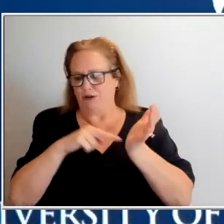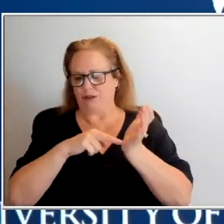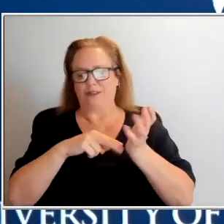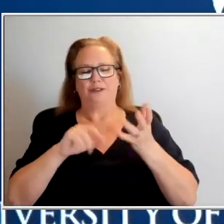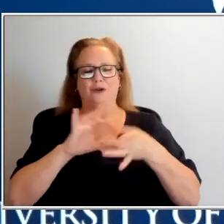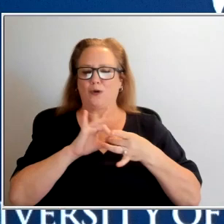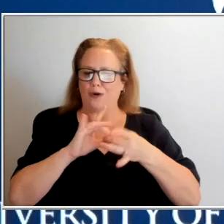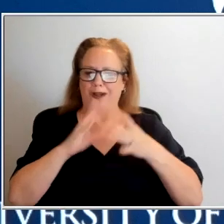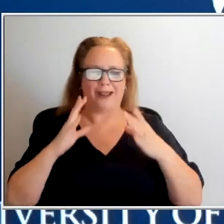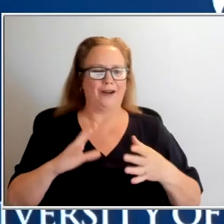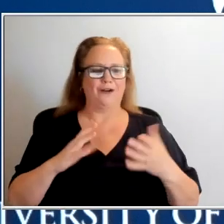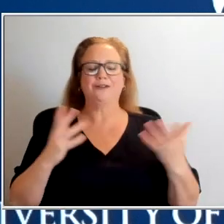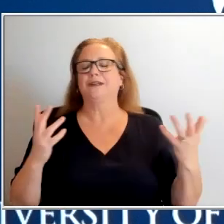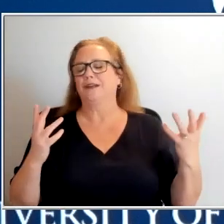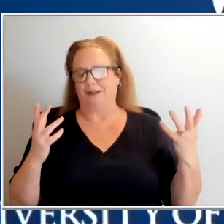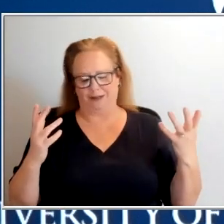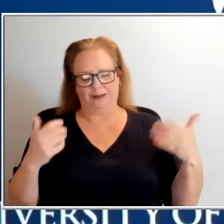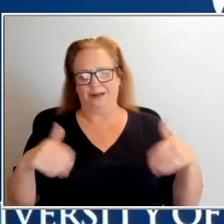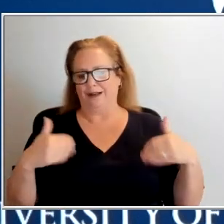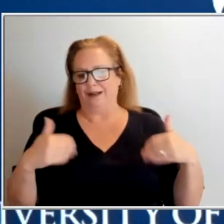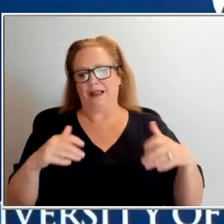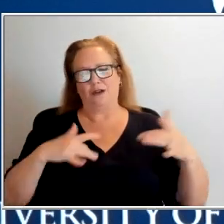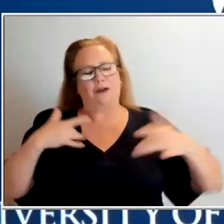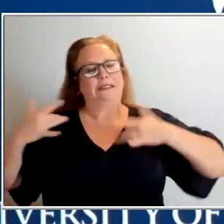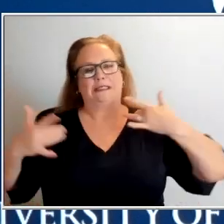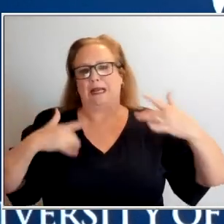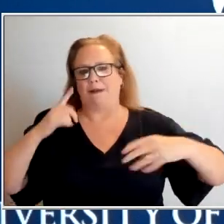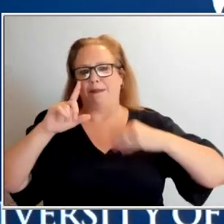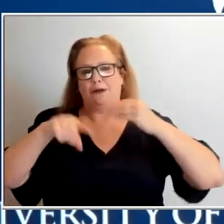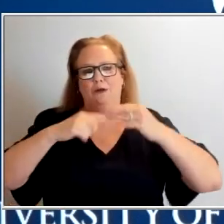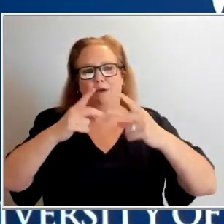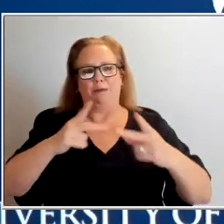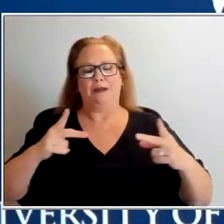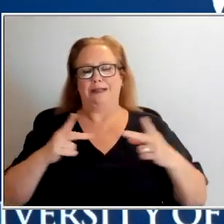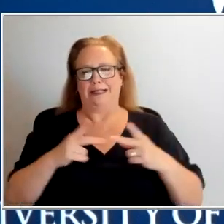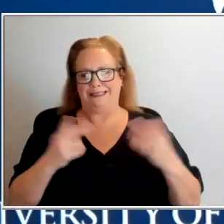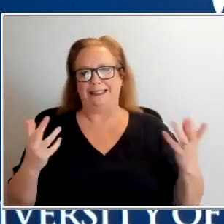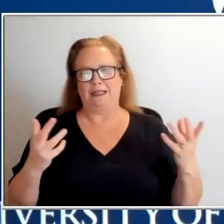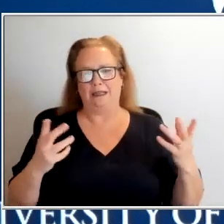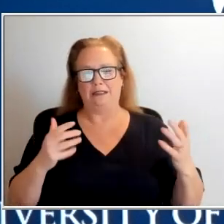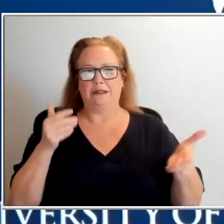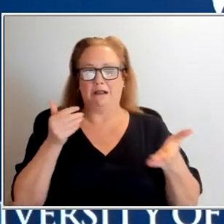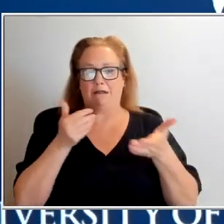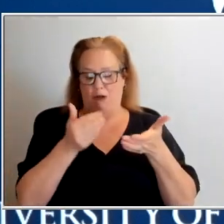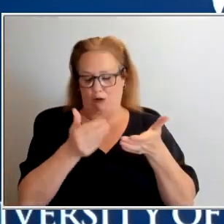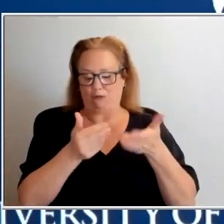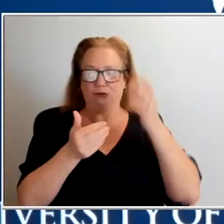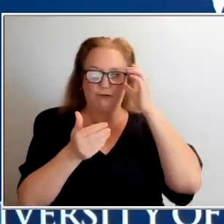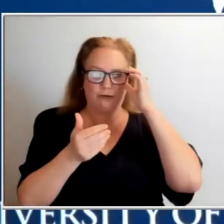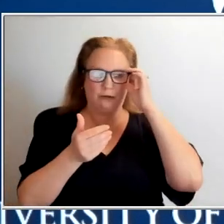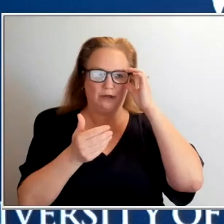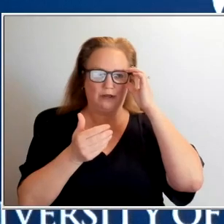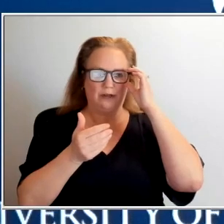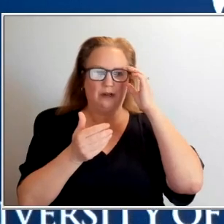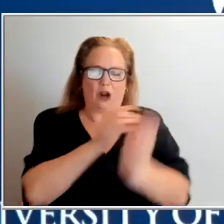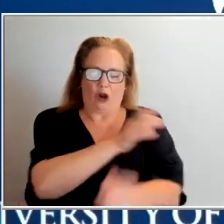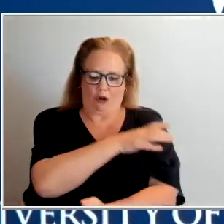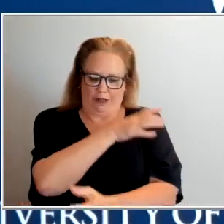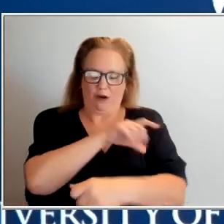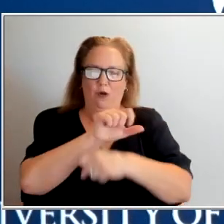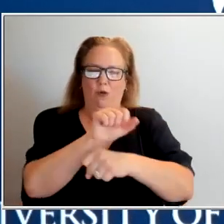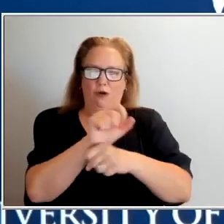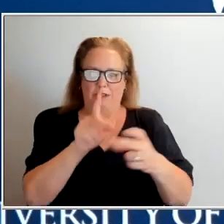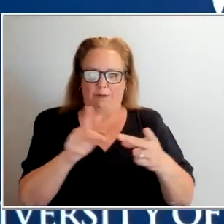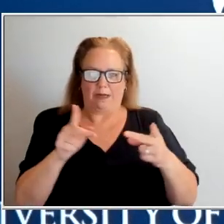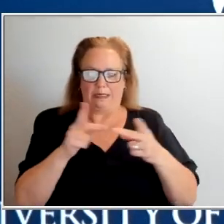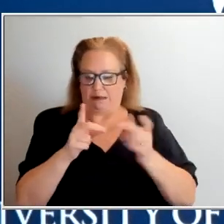coordinators, and they're all excited about the new space. It is very close to our clinical workspace. So the